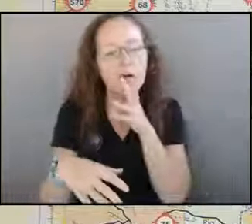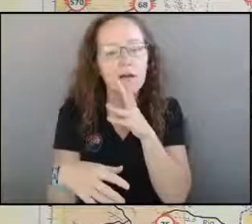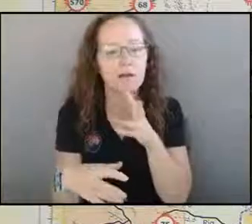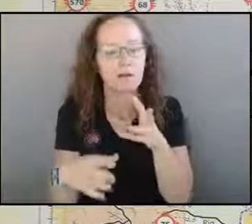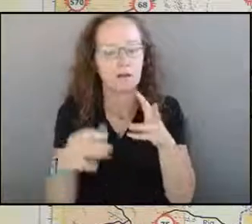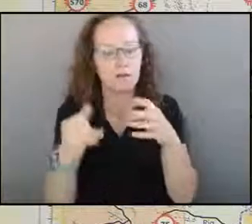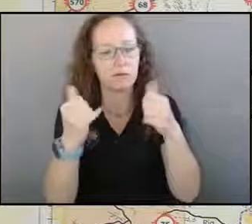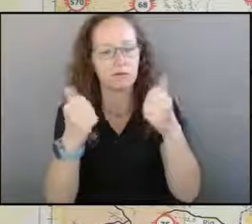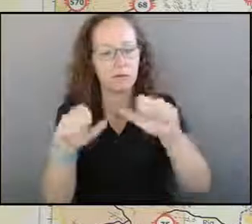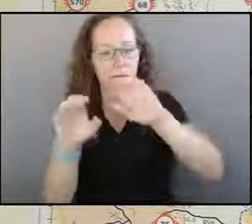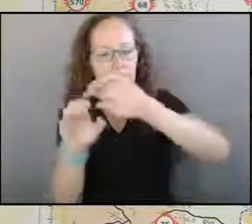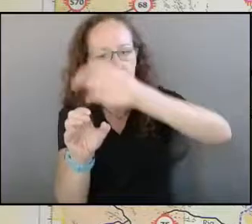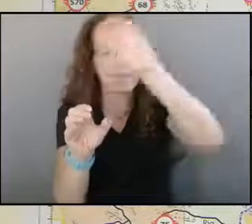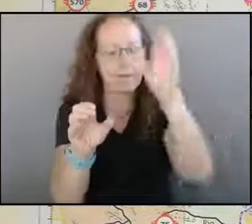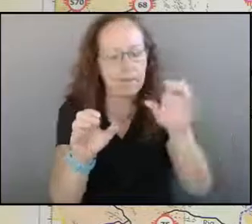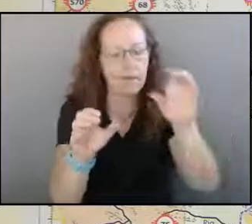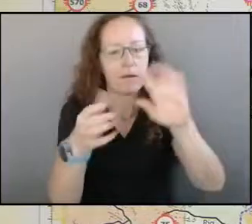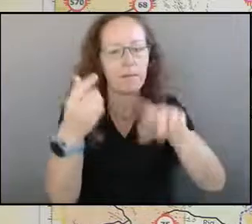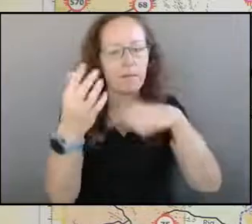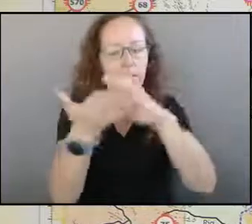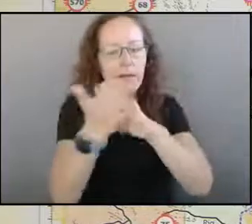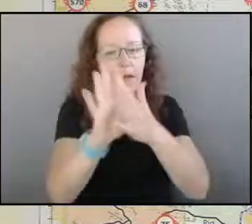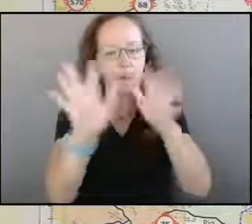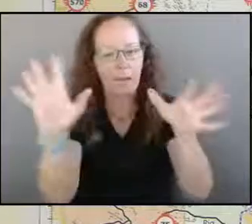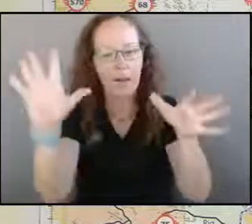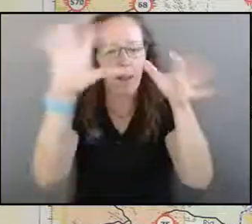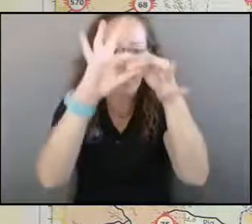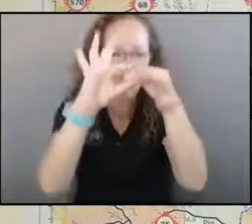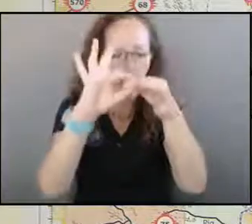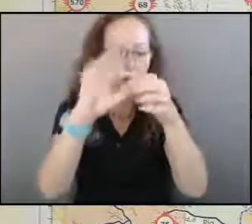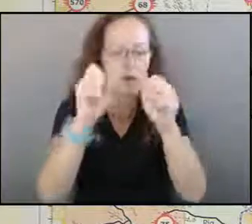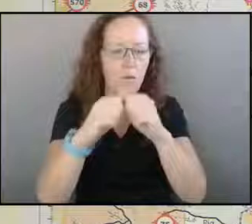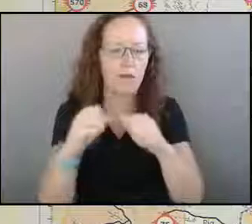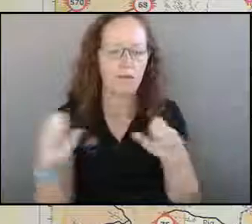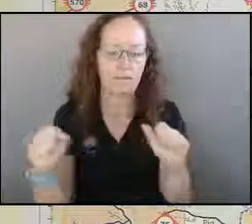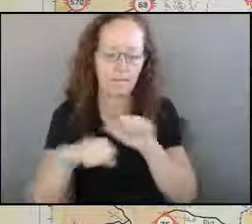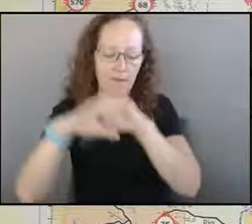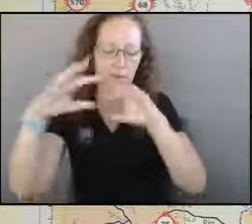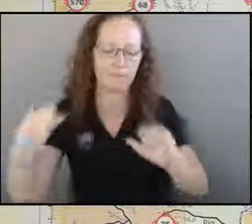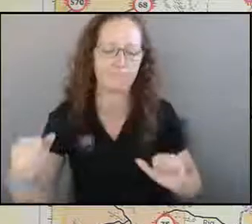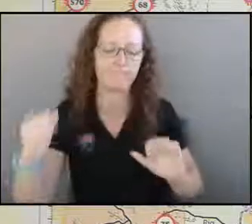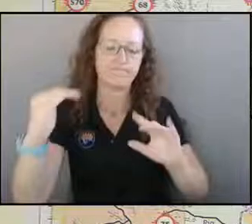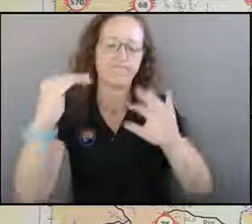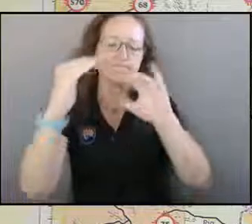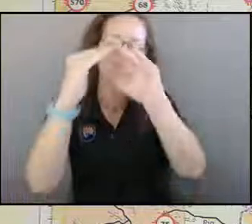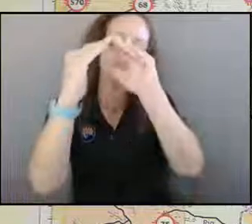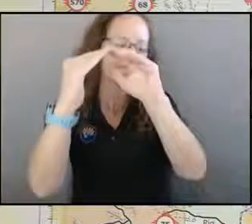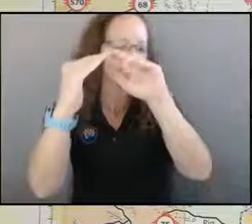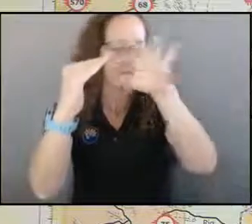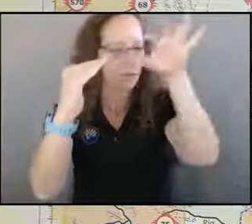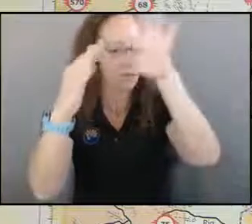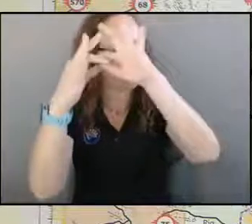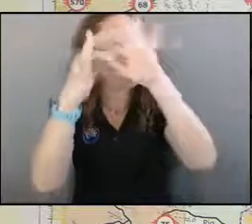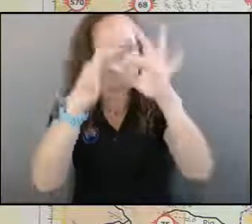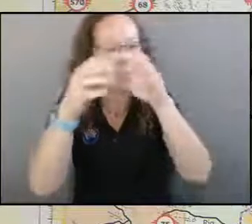off. Get it up to the top of the ridge line, and then start working it down to the south.